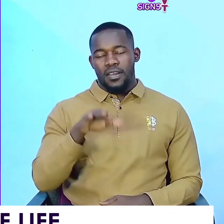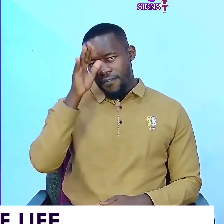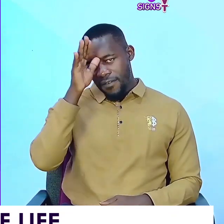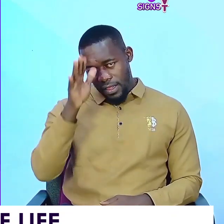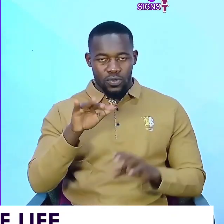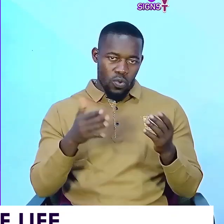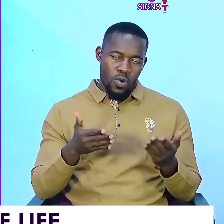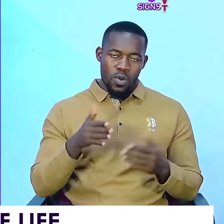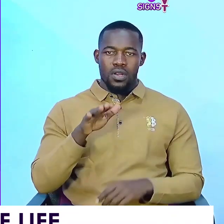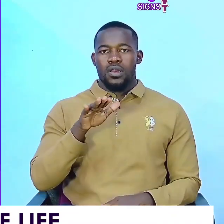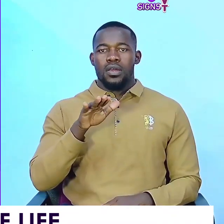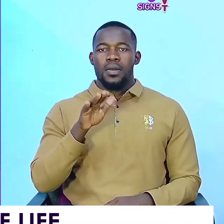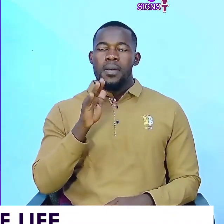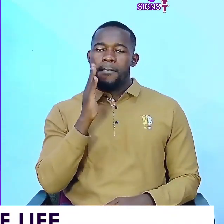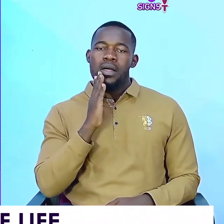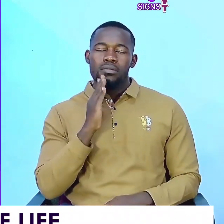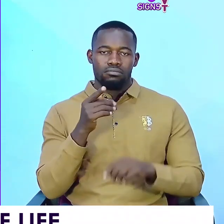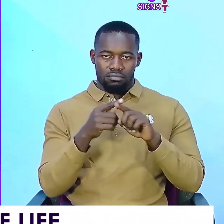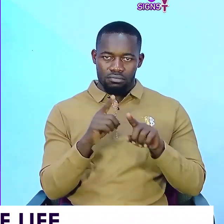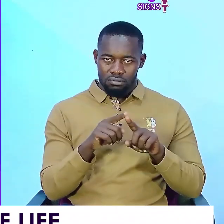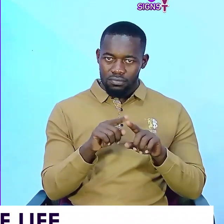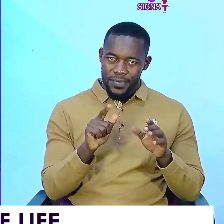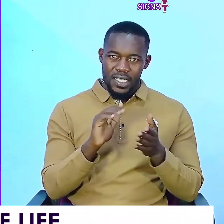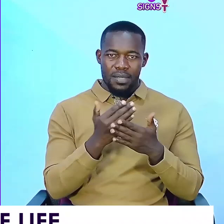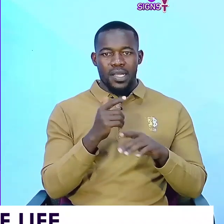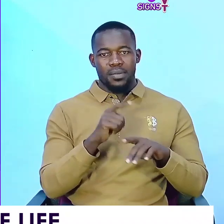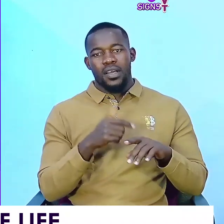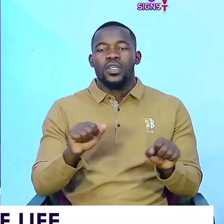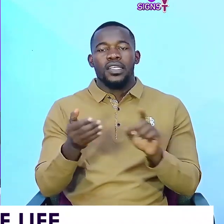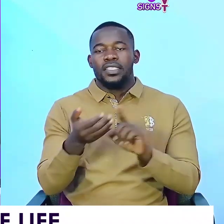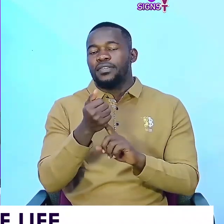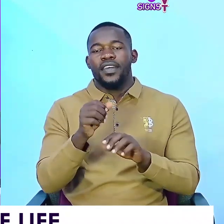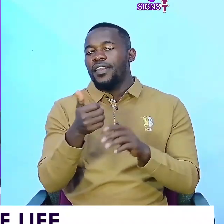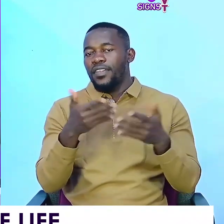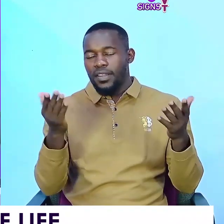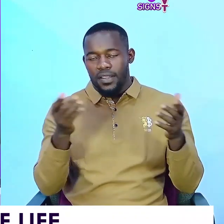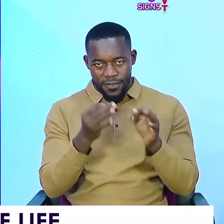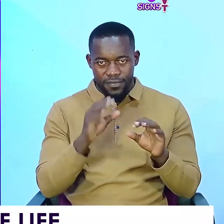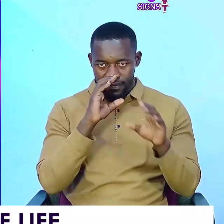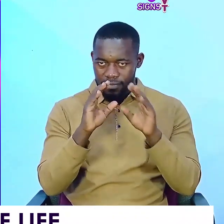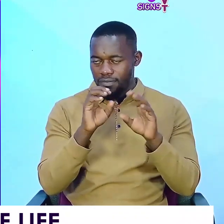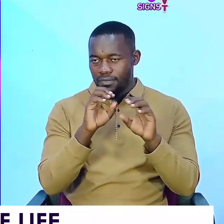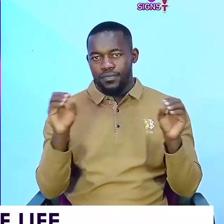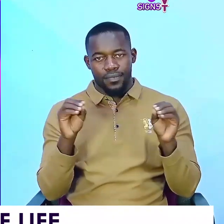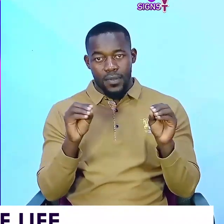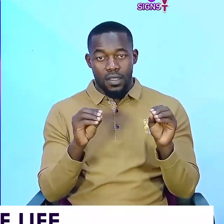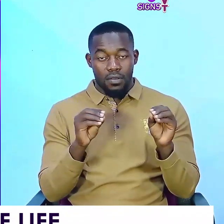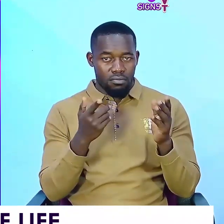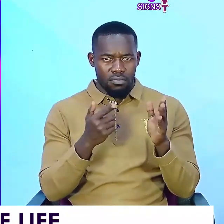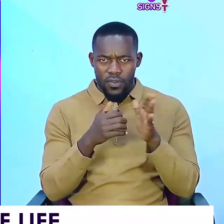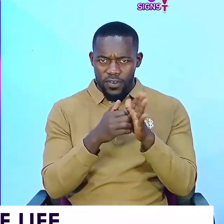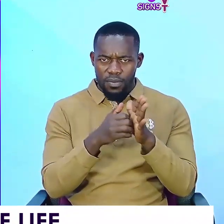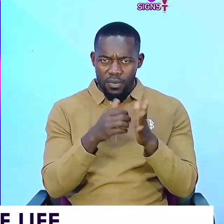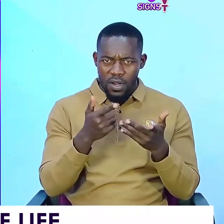True. Sometimes they have their squabbles, Yeah. and I just want to draw you to an example of the Tower of